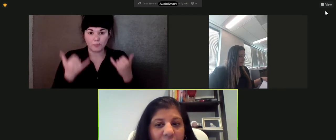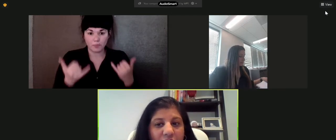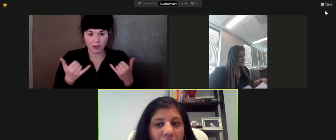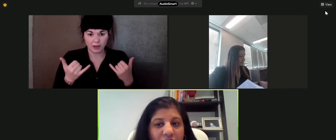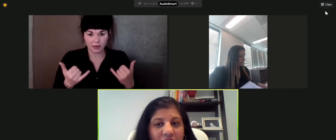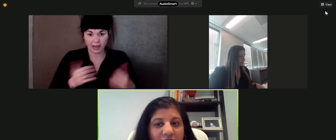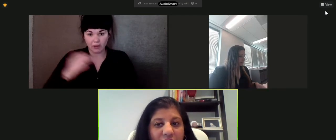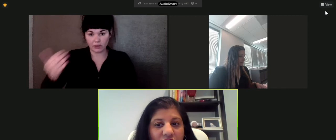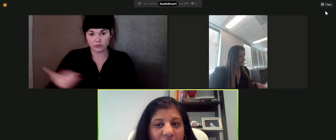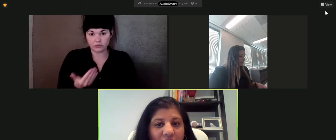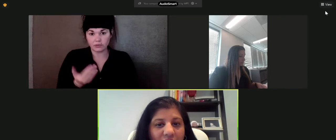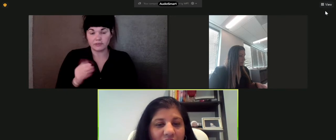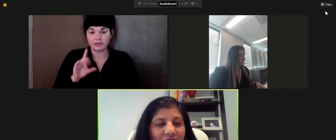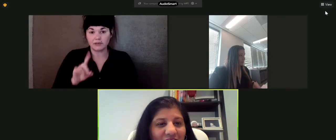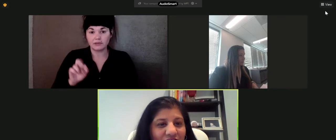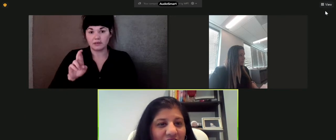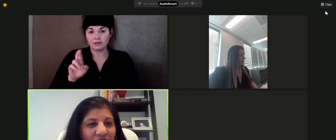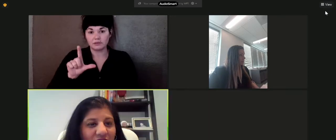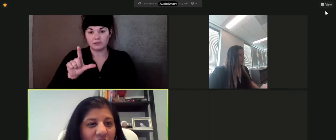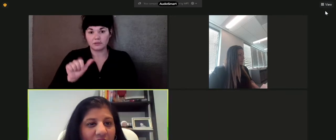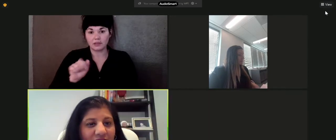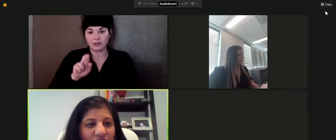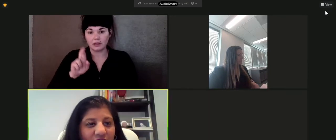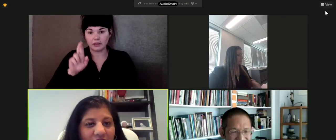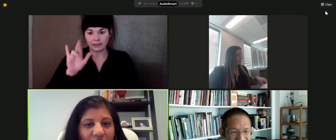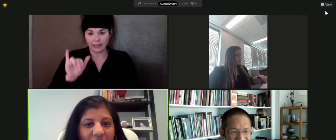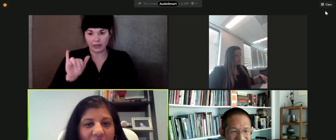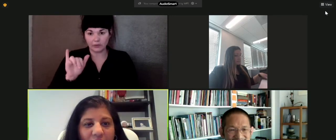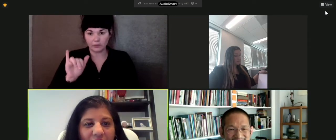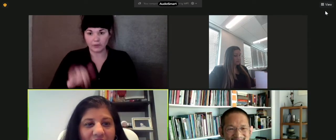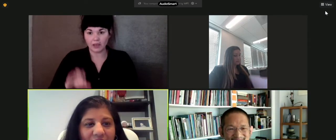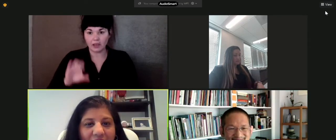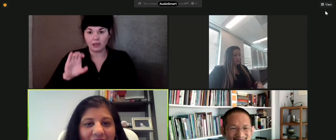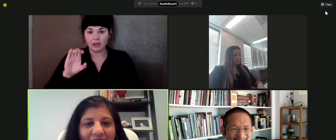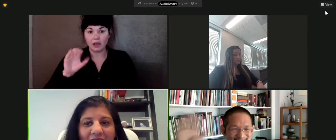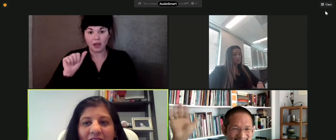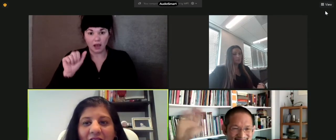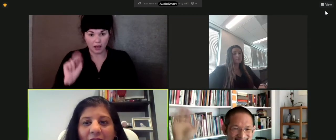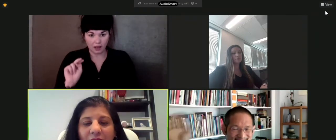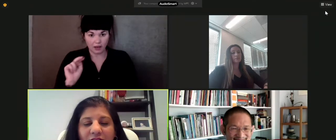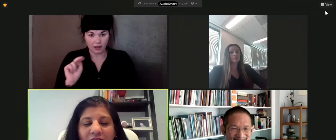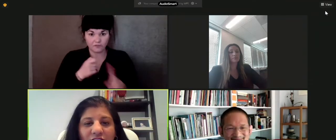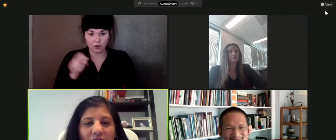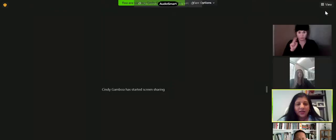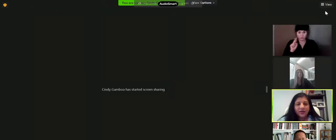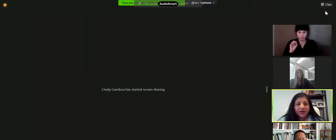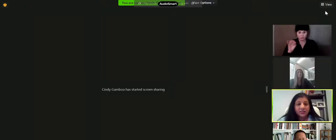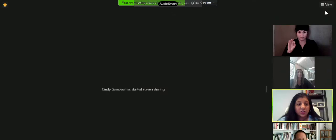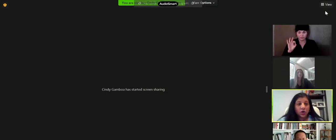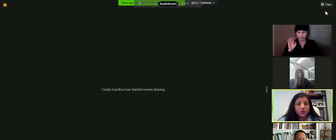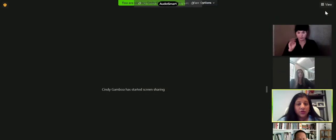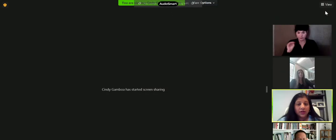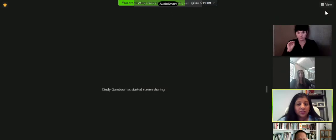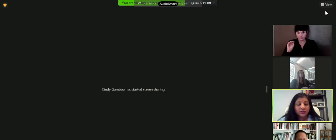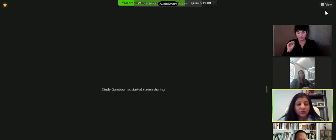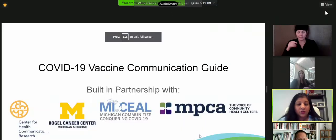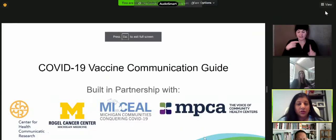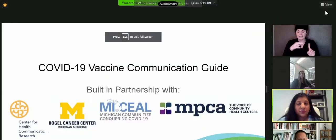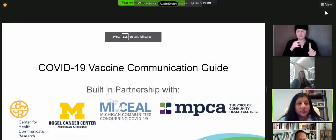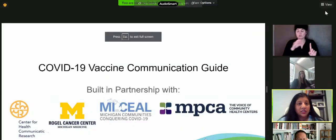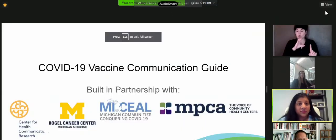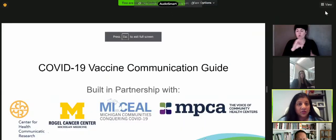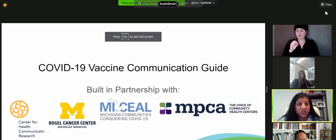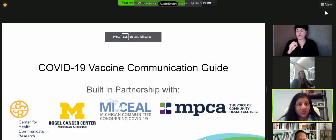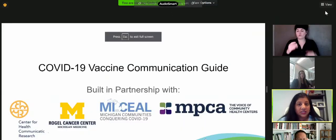Ahn from the University of Michigan. Dr. Ahn, you can go ahead and turn on your camera and mic. Dr. Larry Ahn is a co-director for